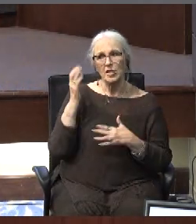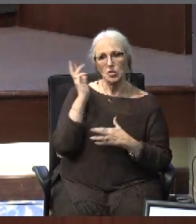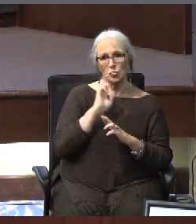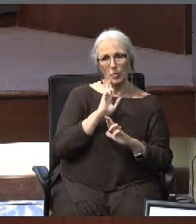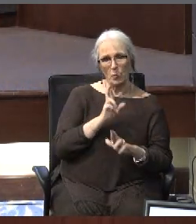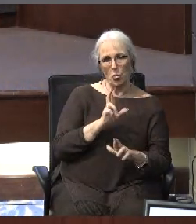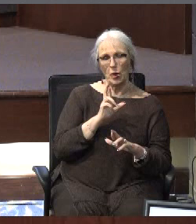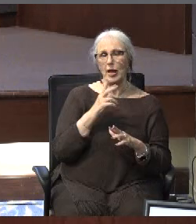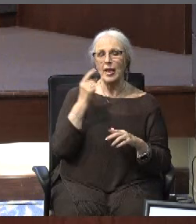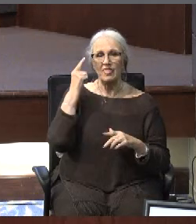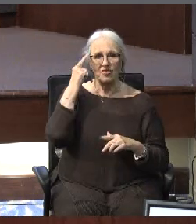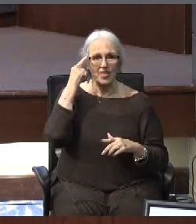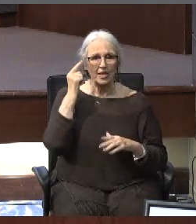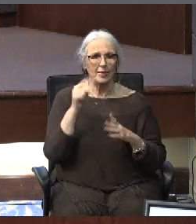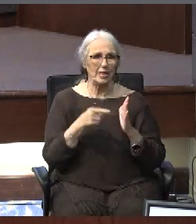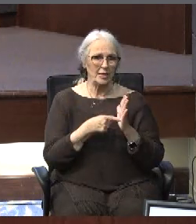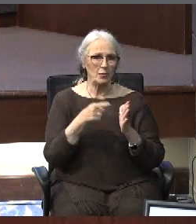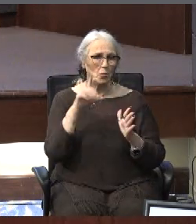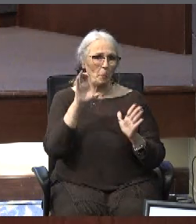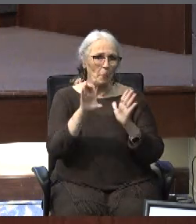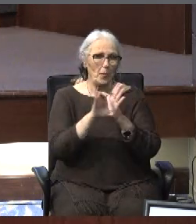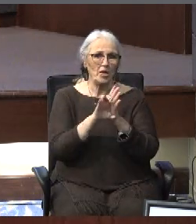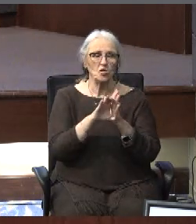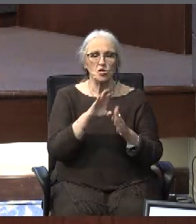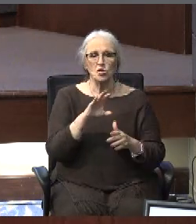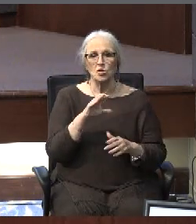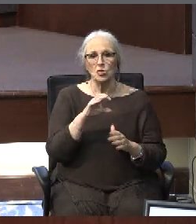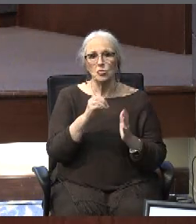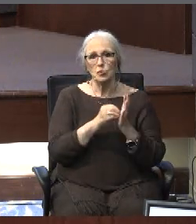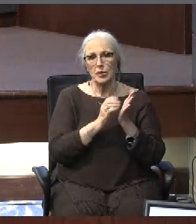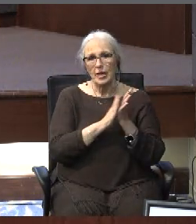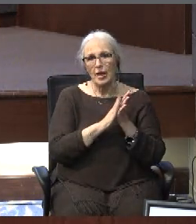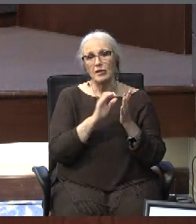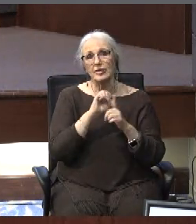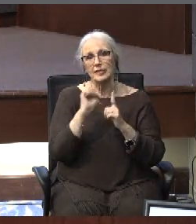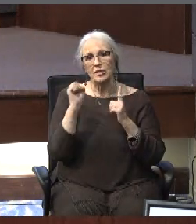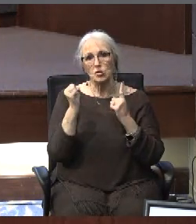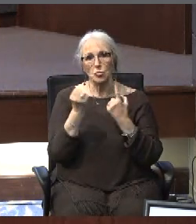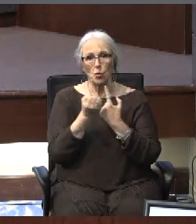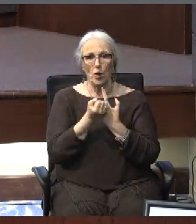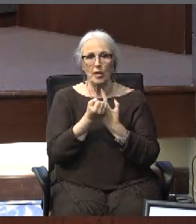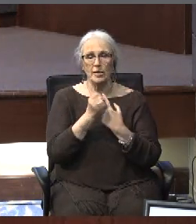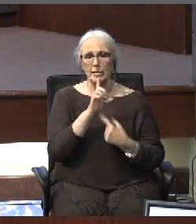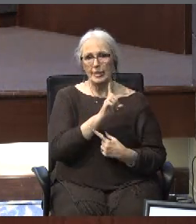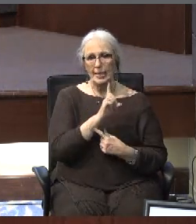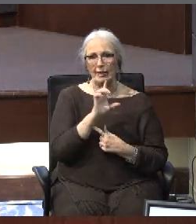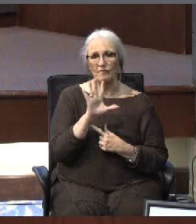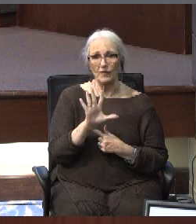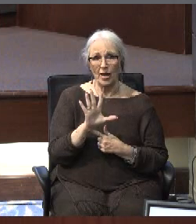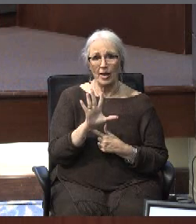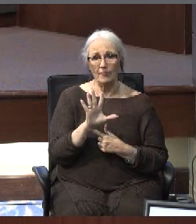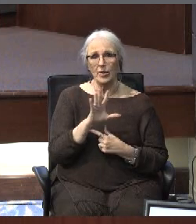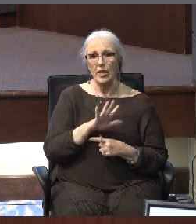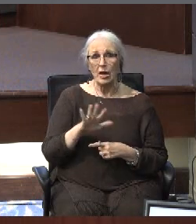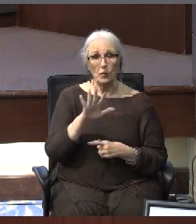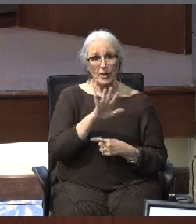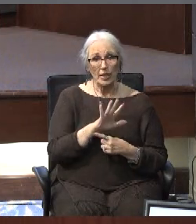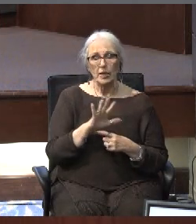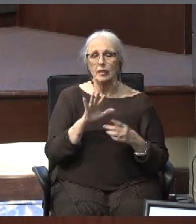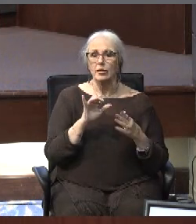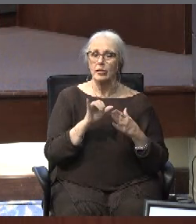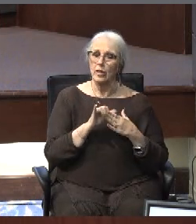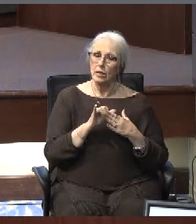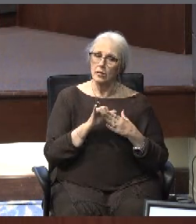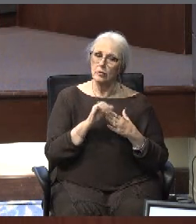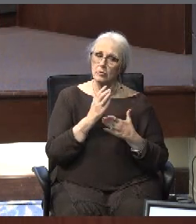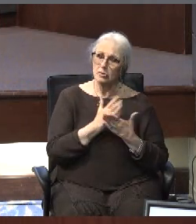think the example, the pictures that you put in there was a situation in a D5 neighborhood. And there